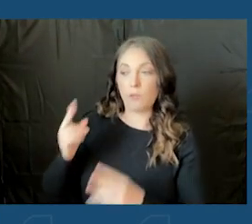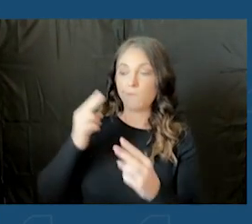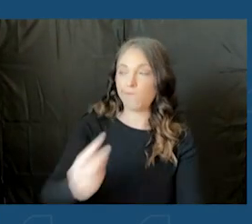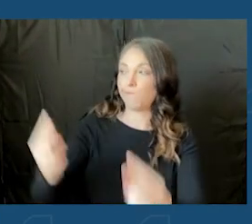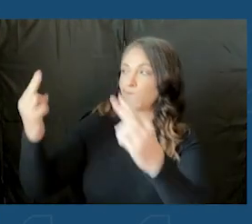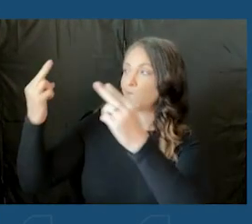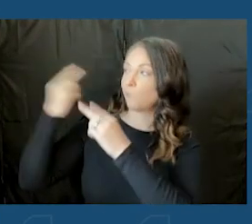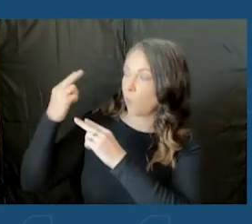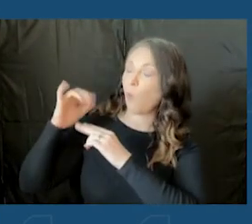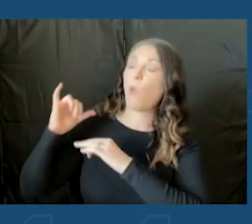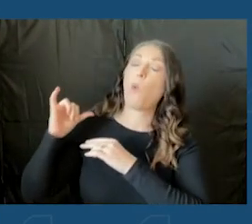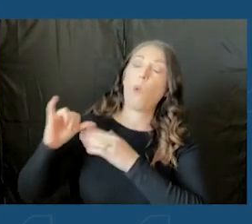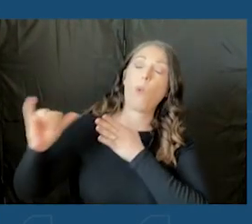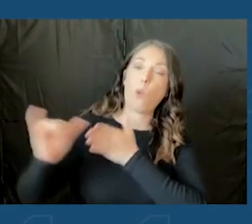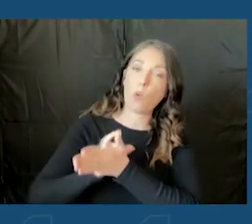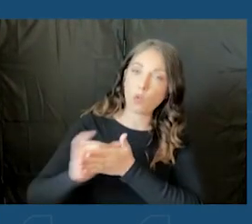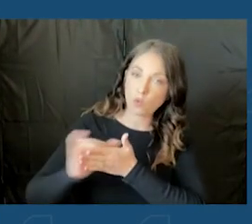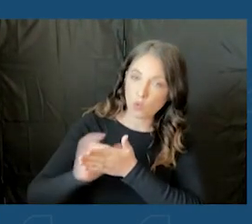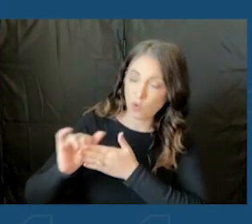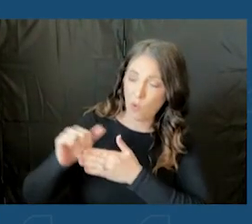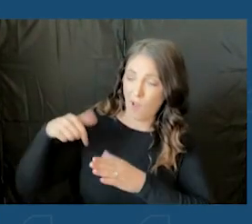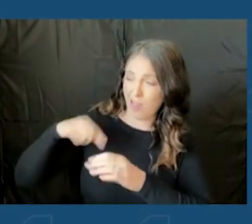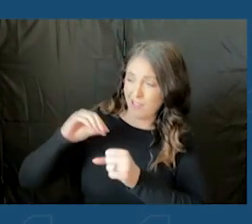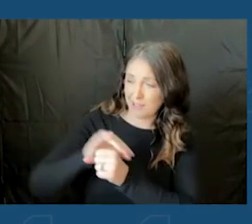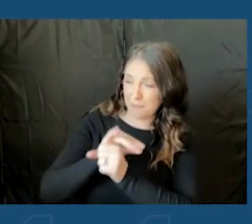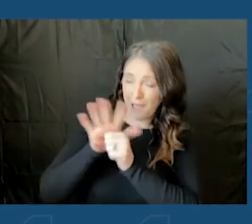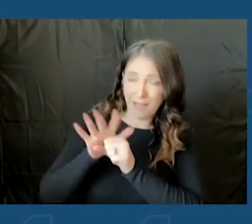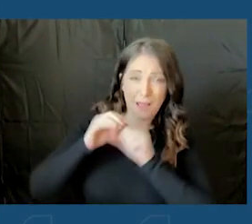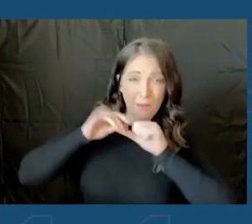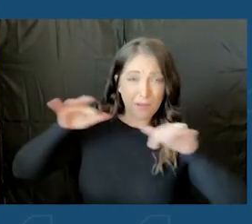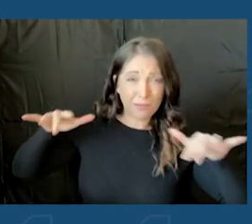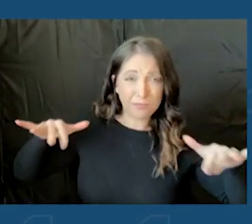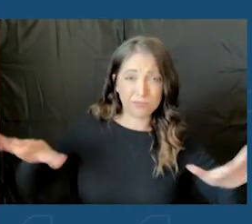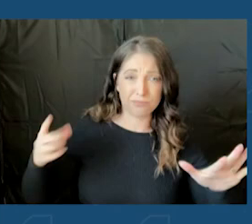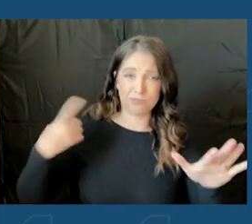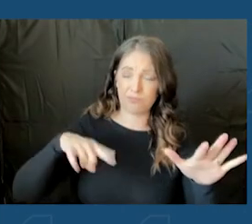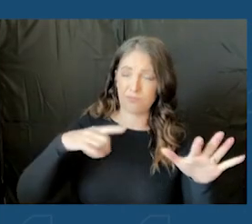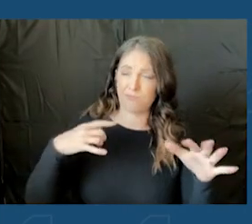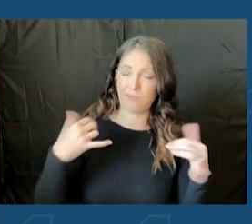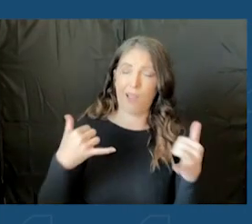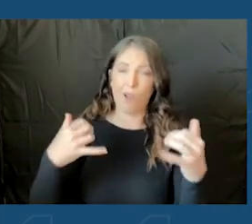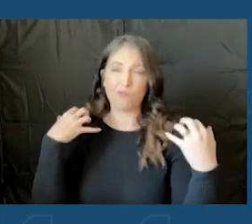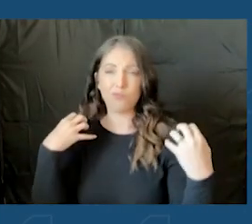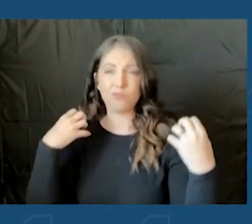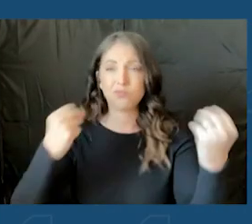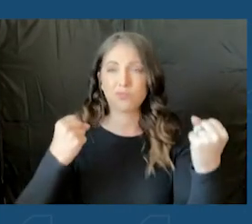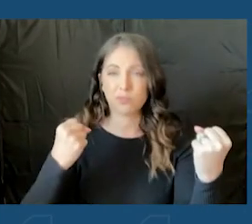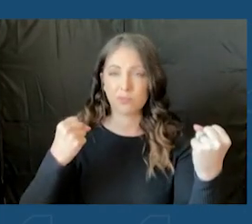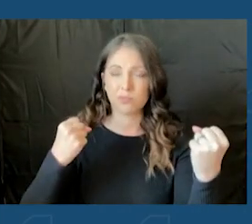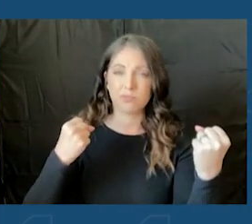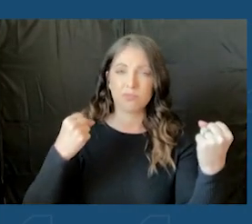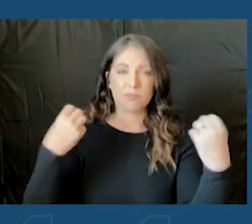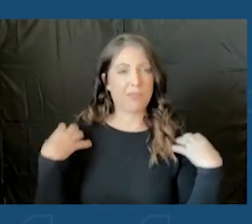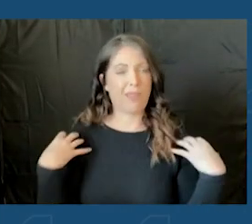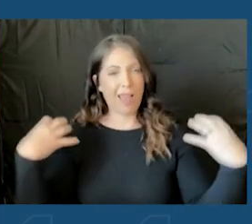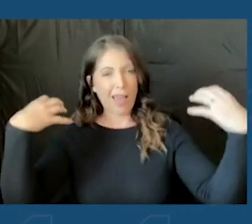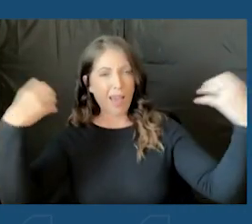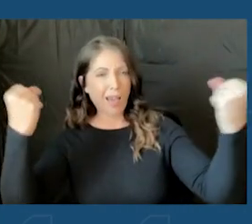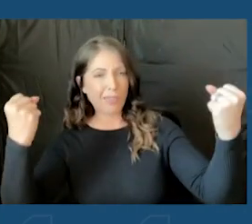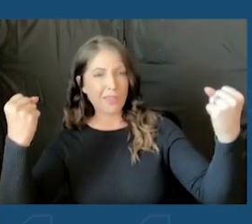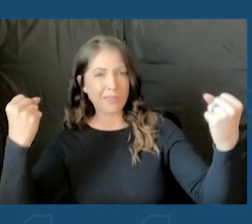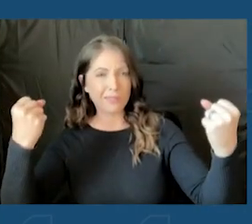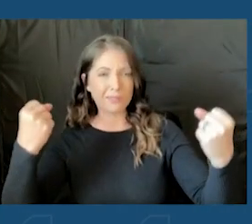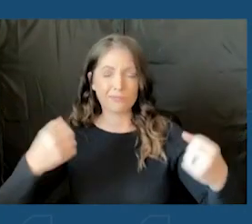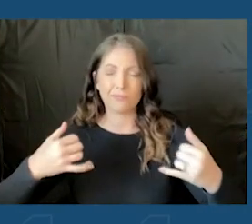was able to come through this pandemic stronger, healthier, more enlightened than ever before. So I'm real excited about it,